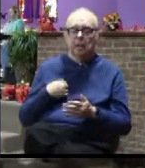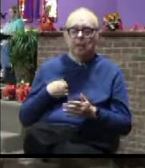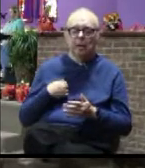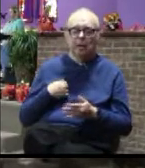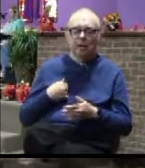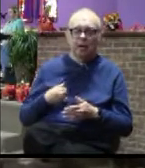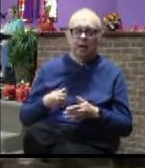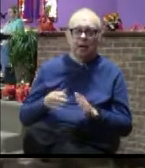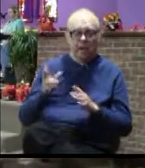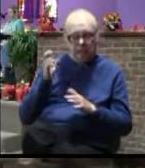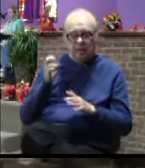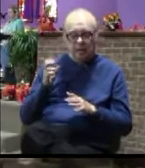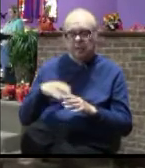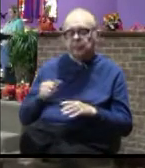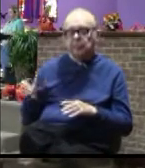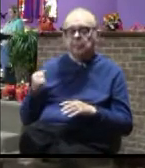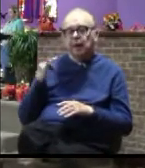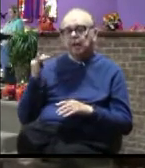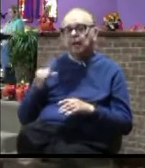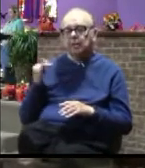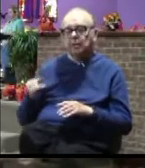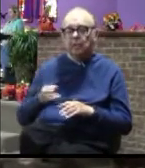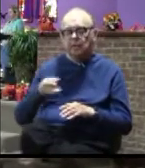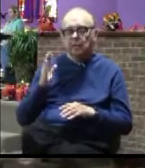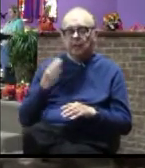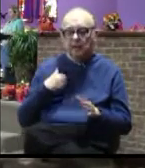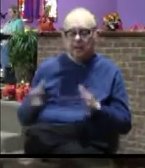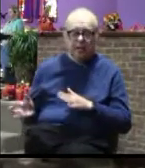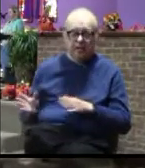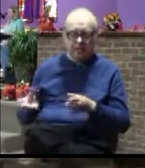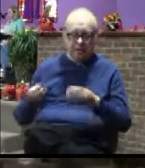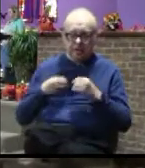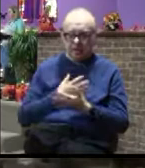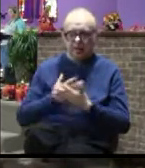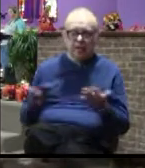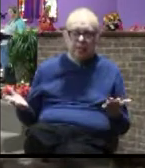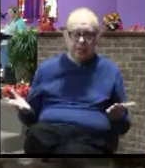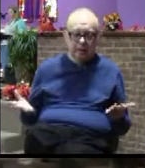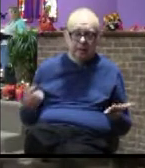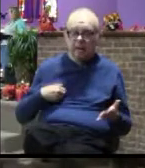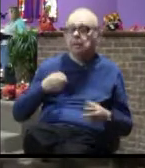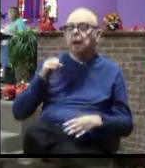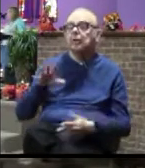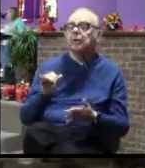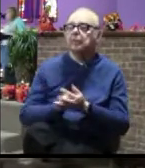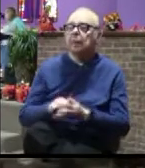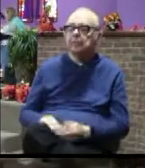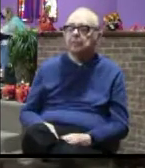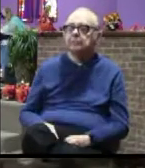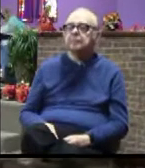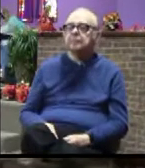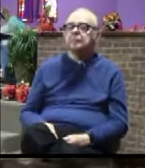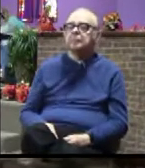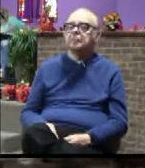what I did I let Satan steal my inheritance because God had a plan to give me something and I lost it